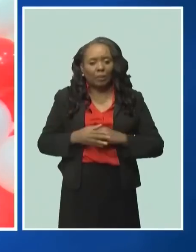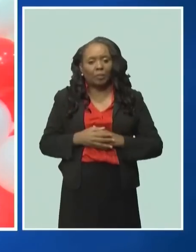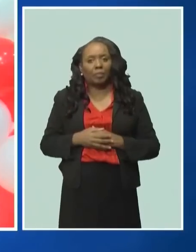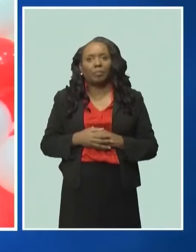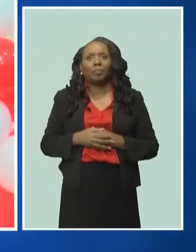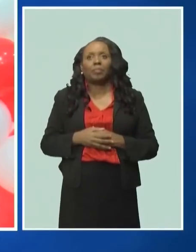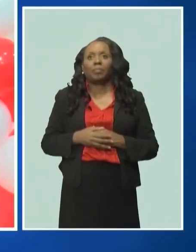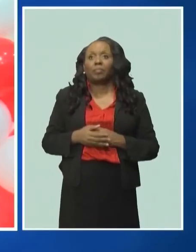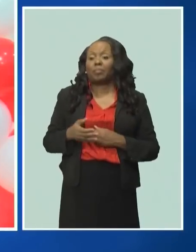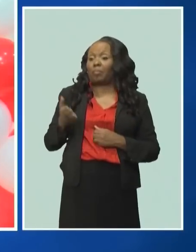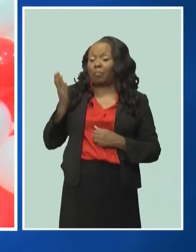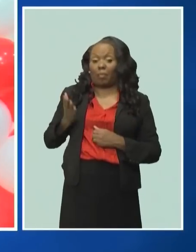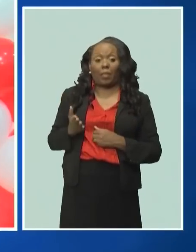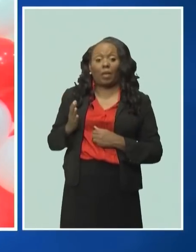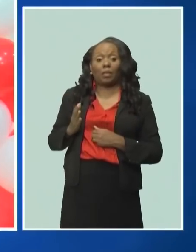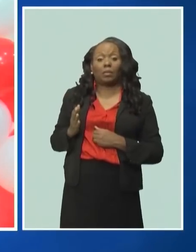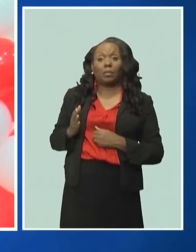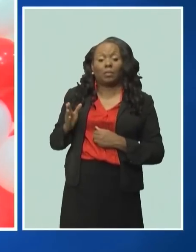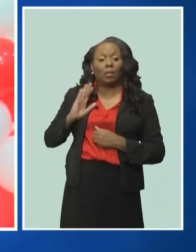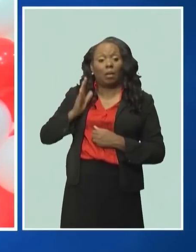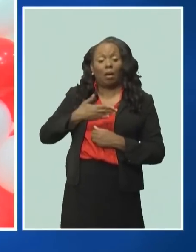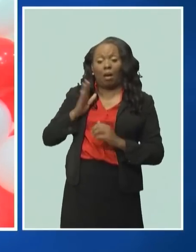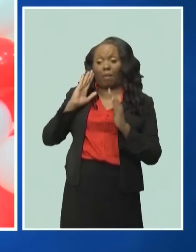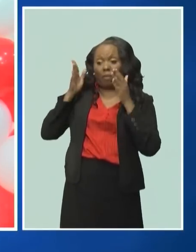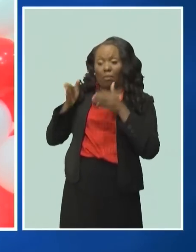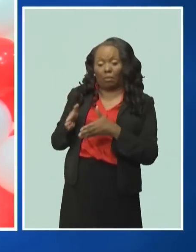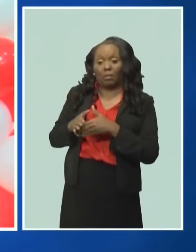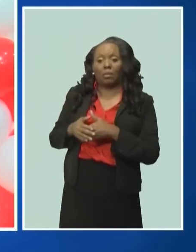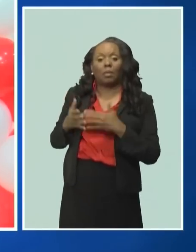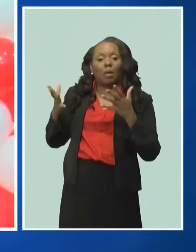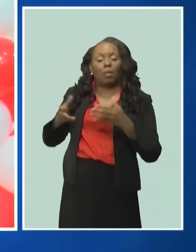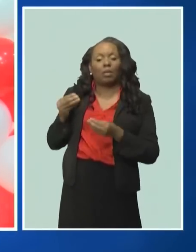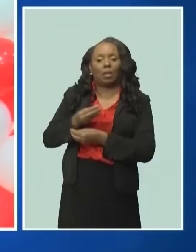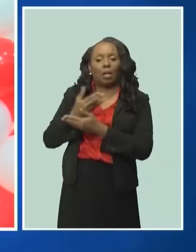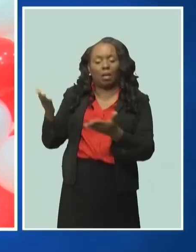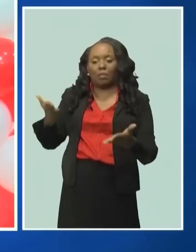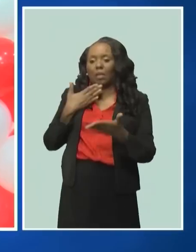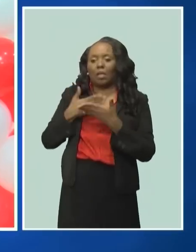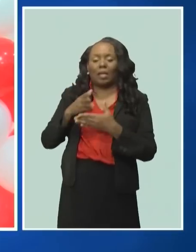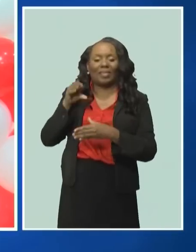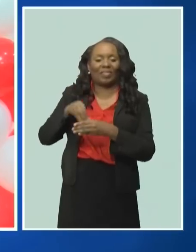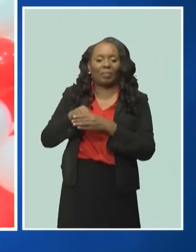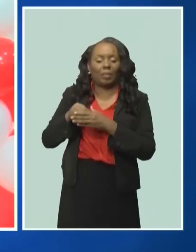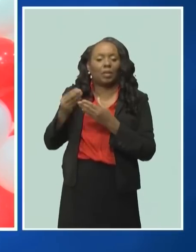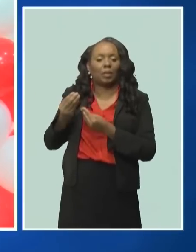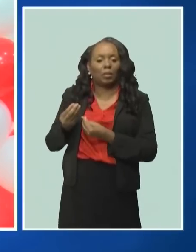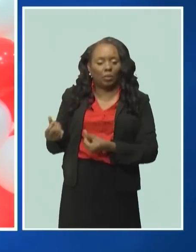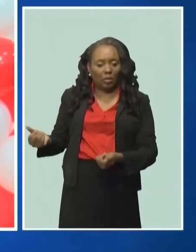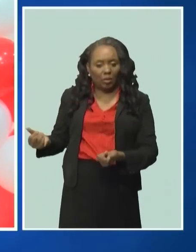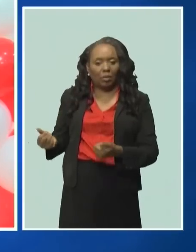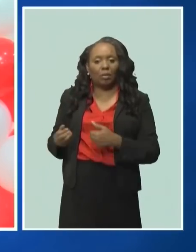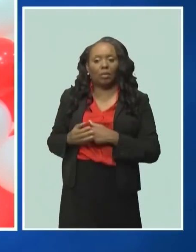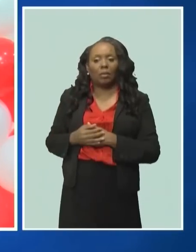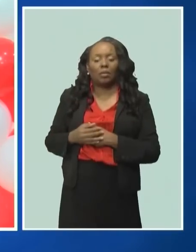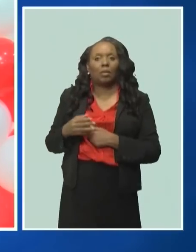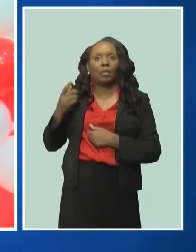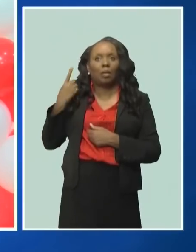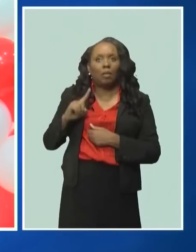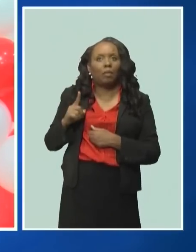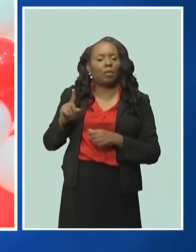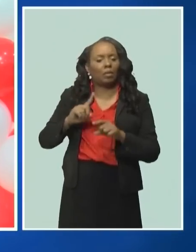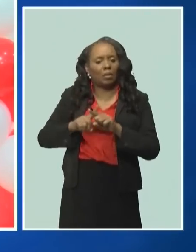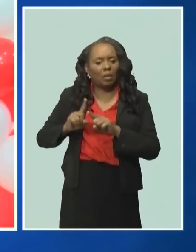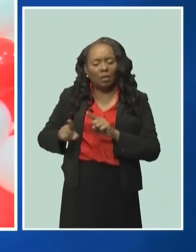Initially, our focus will be on delivering a concise suite of investment solutions tailored to the needs of